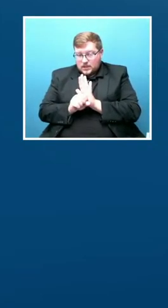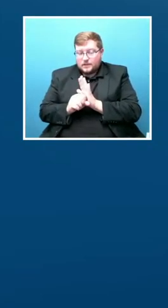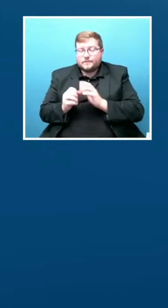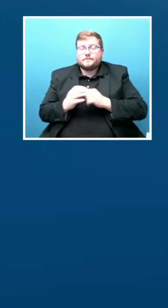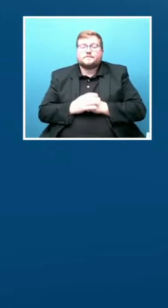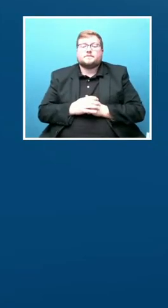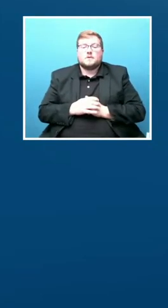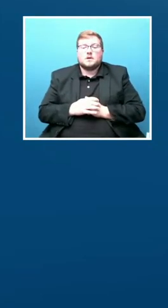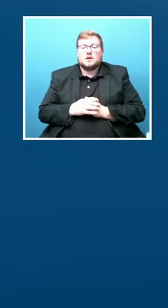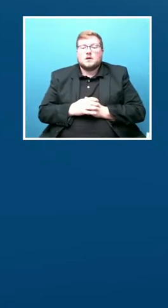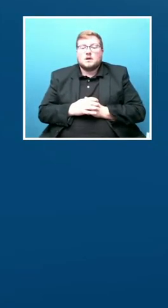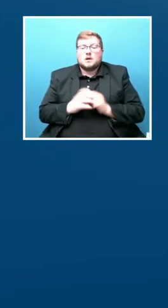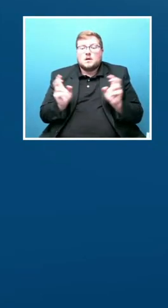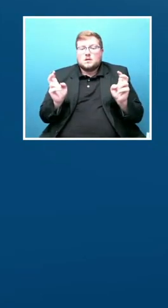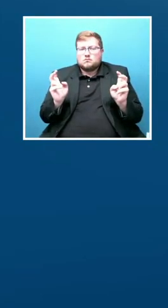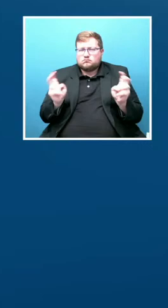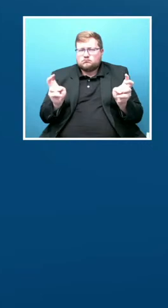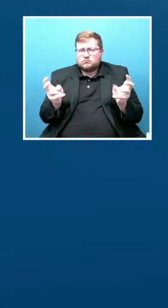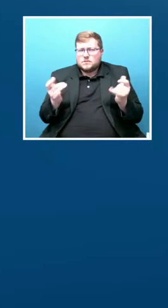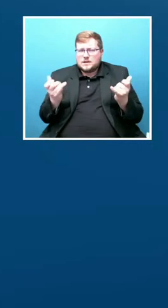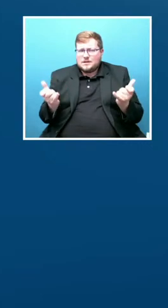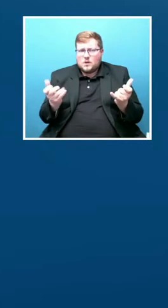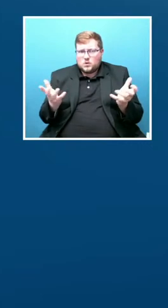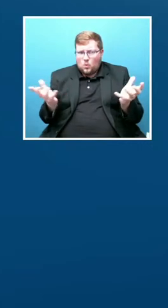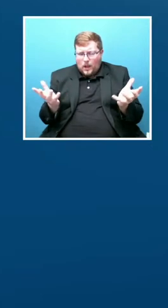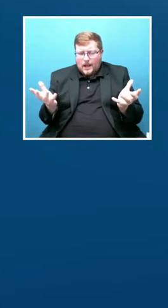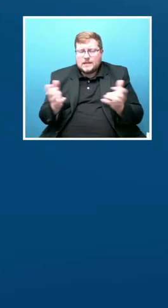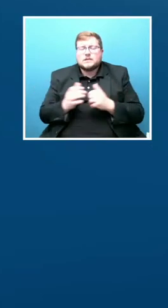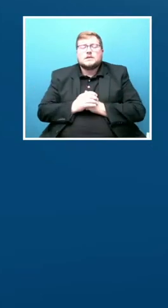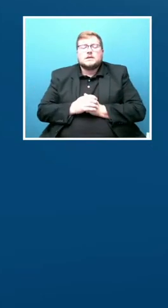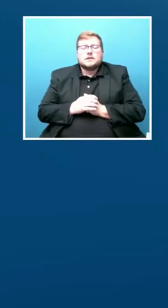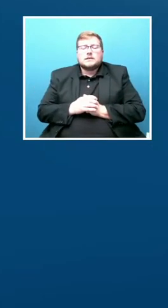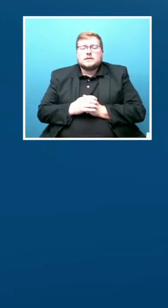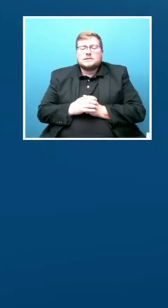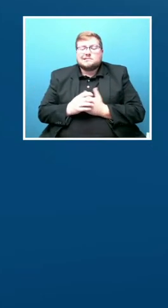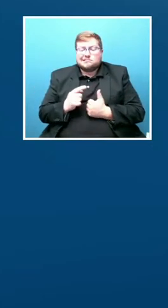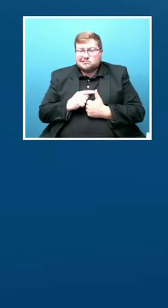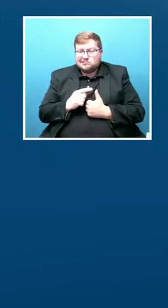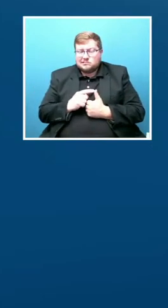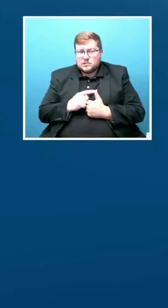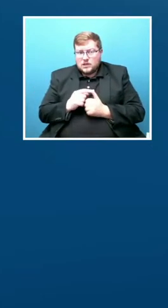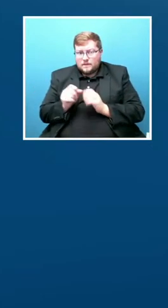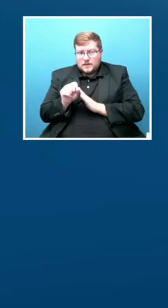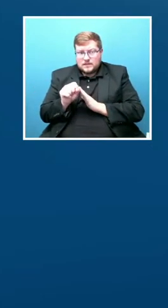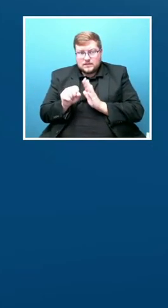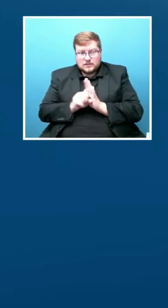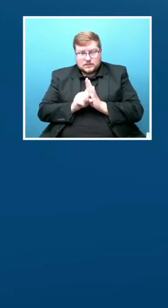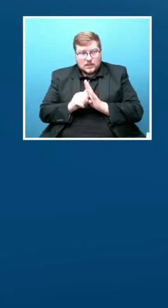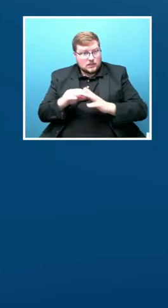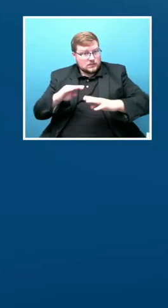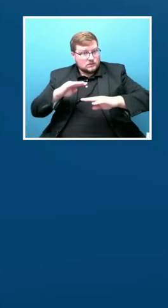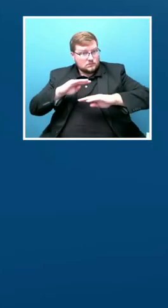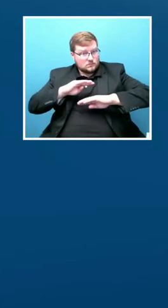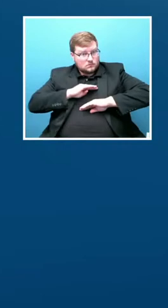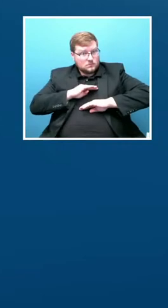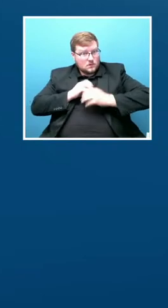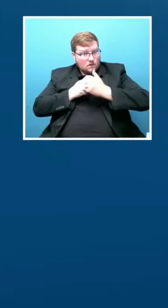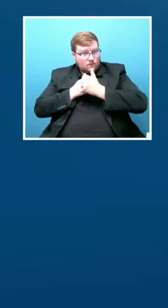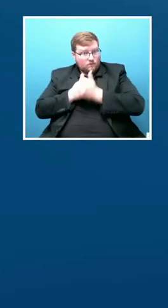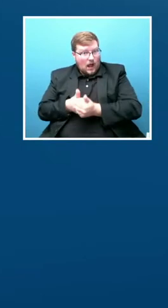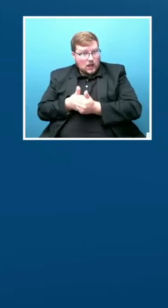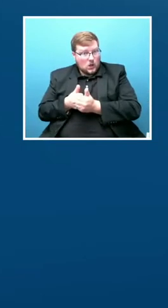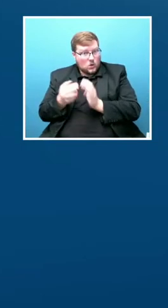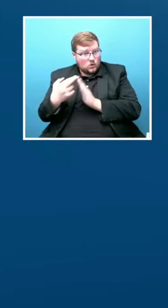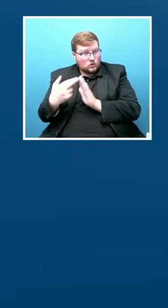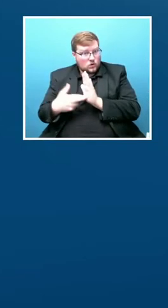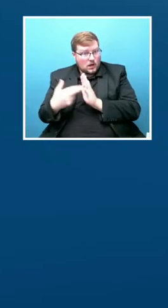The issue here is, number one, did the state sufficiently comply with those guidelines?